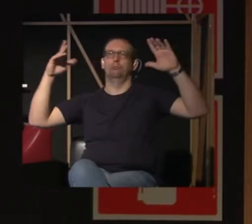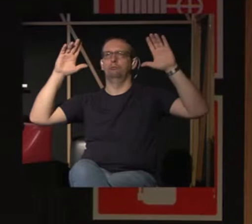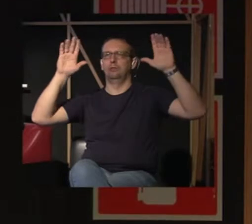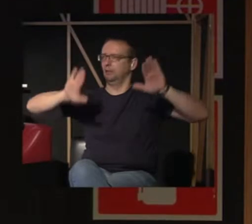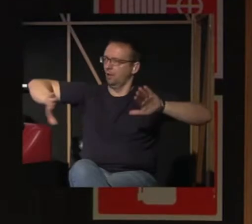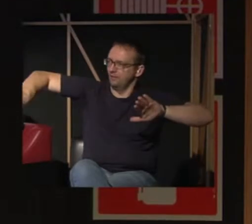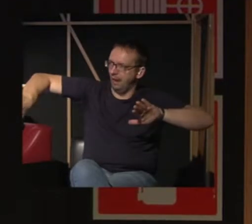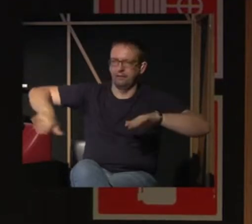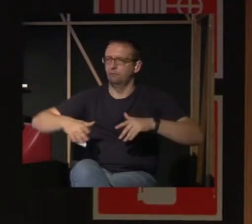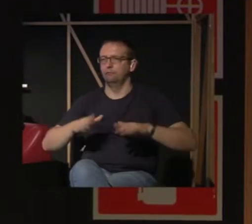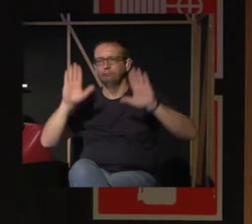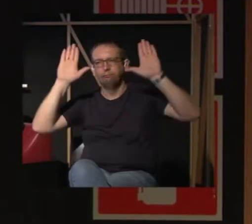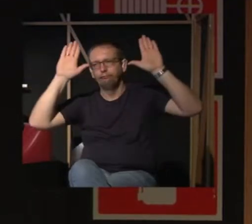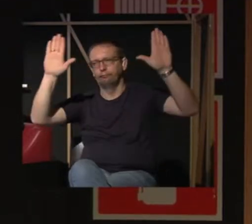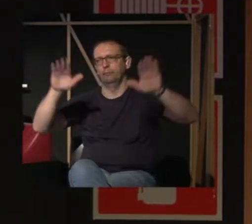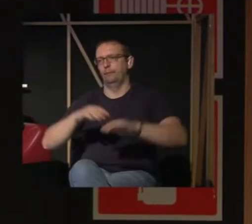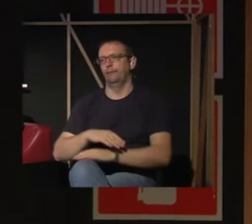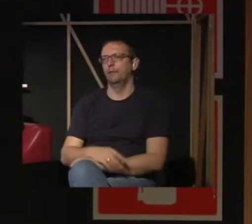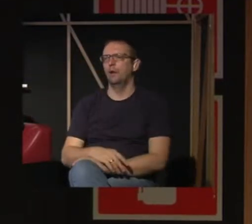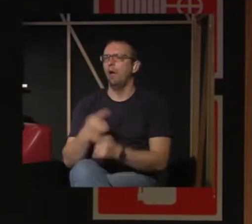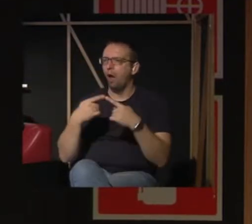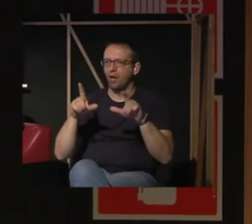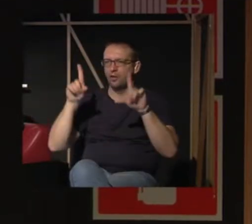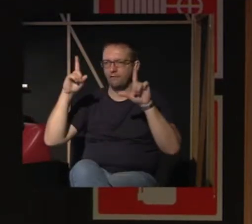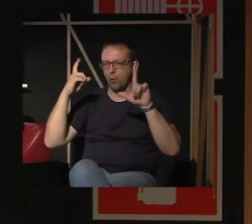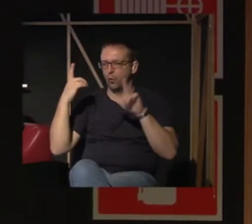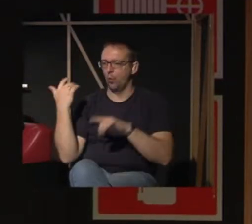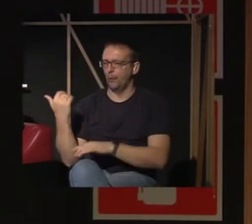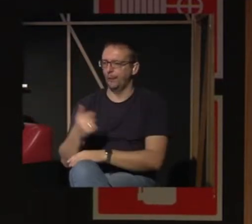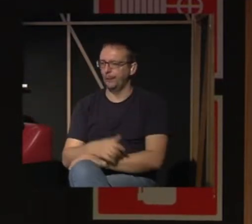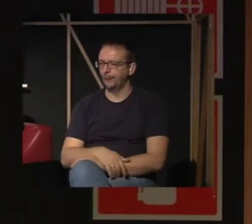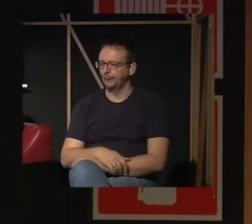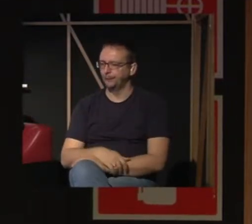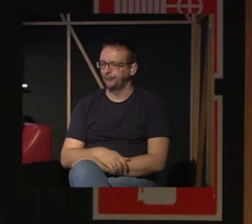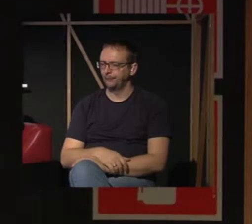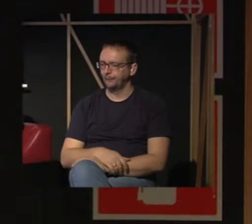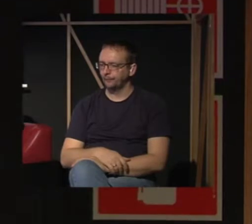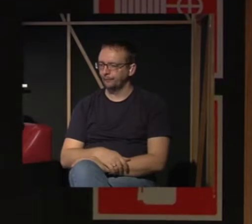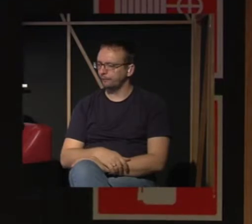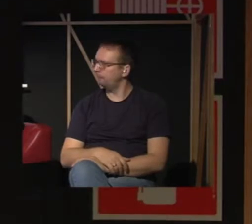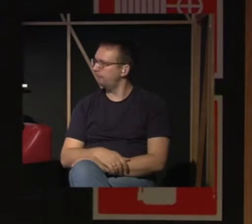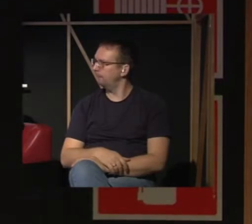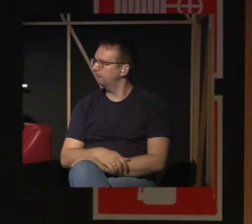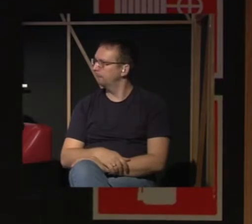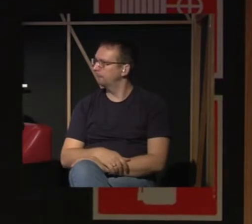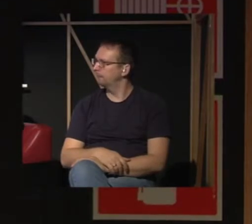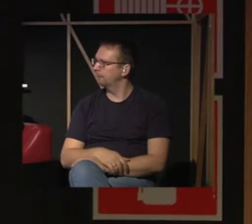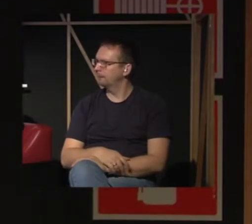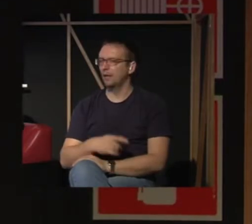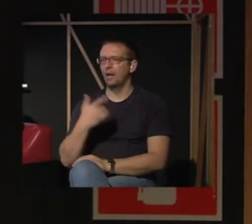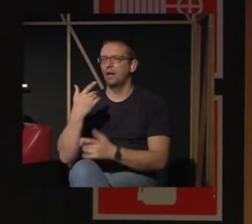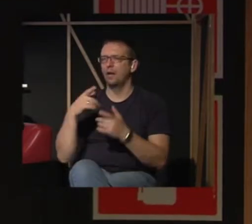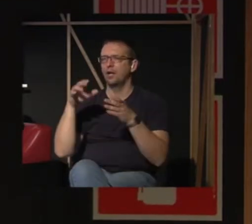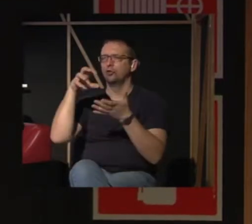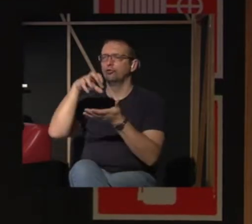of signage pointing to the lift, and this was in Luzhniki. And I'm sorry to say that this signage actually came